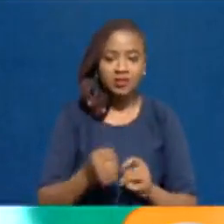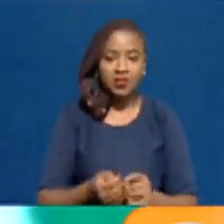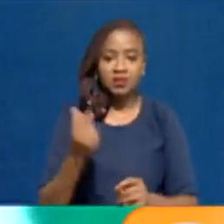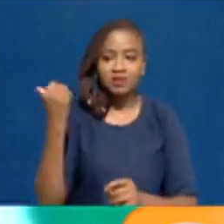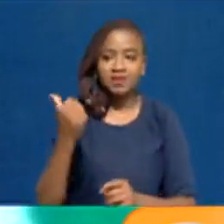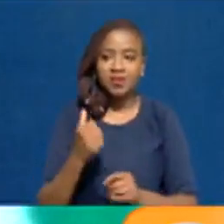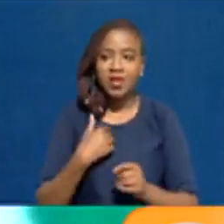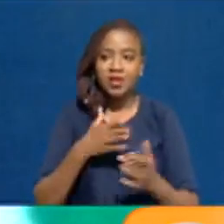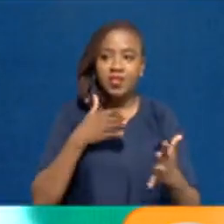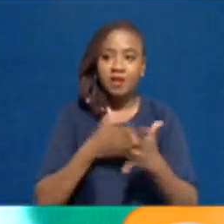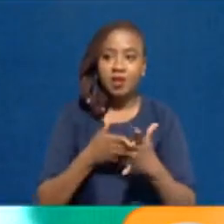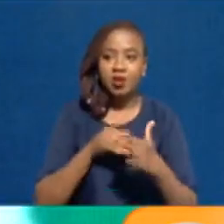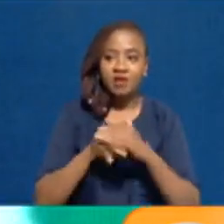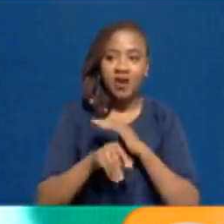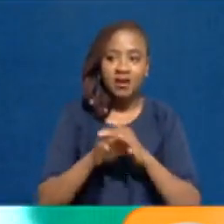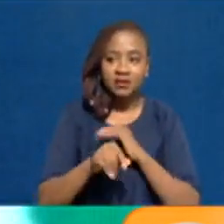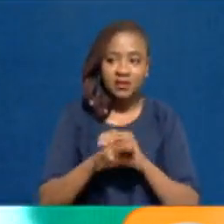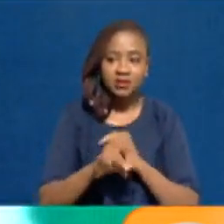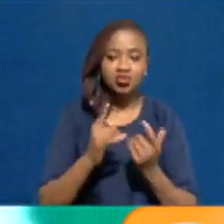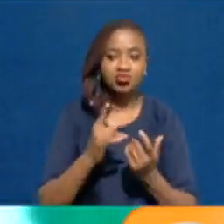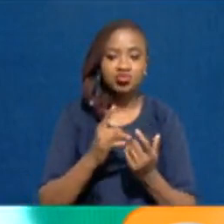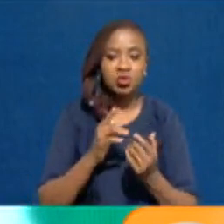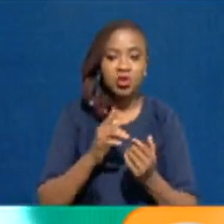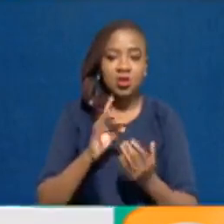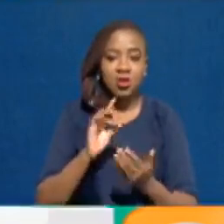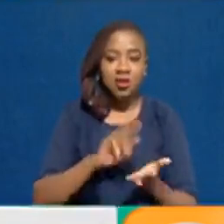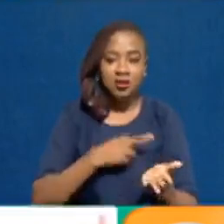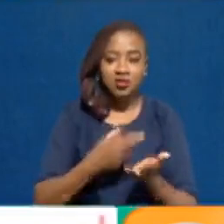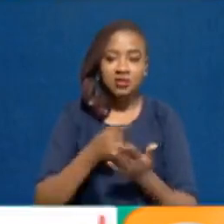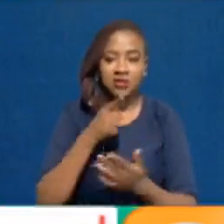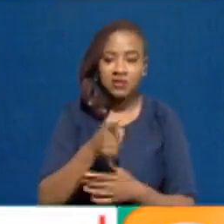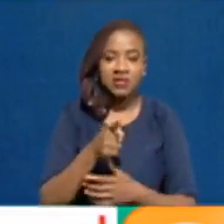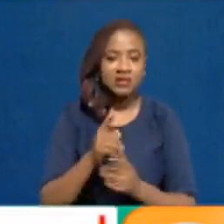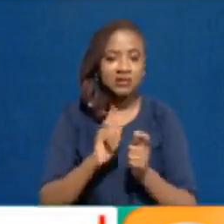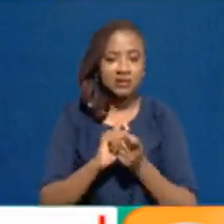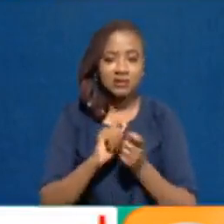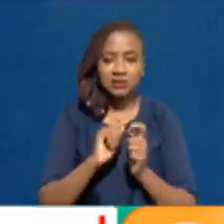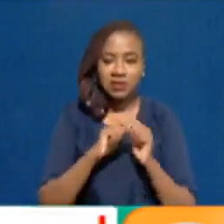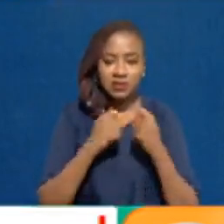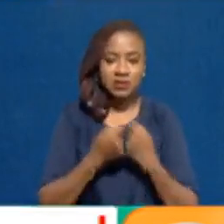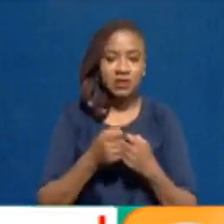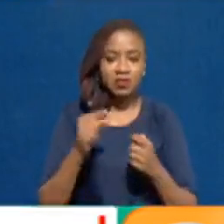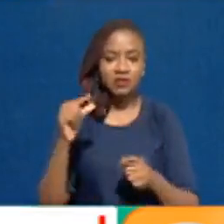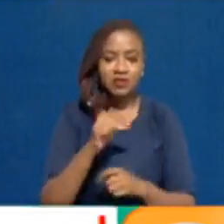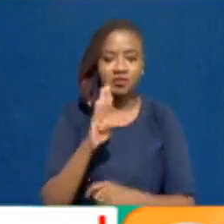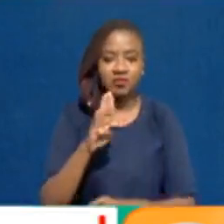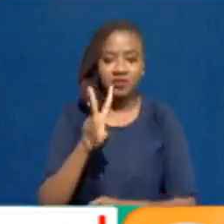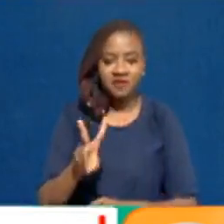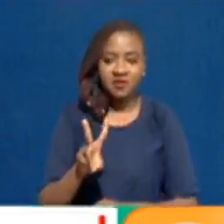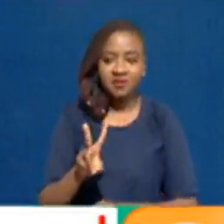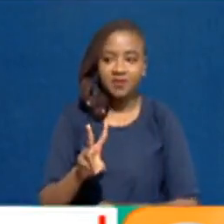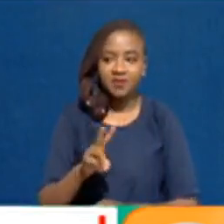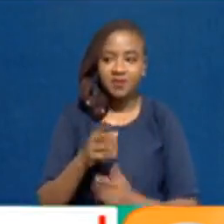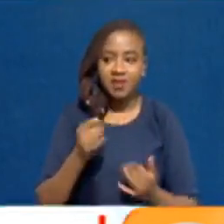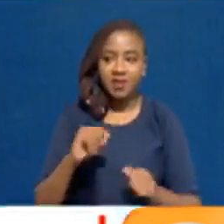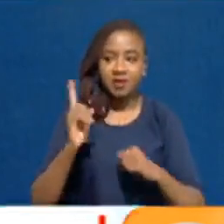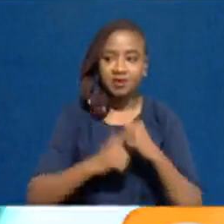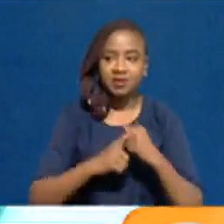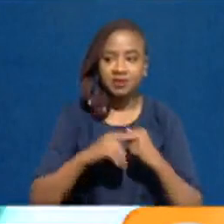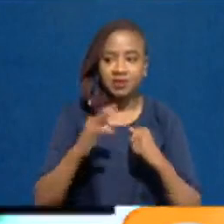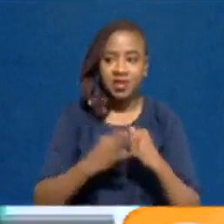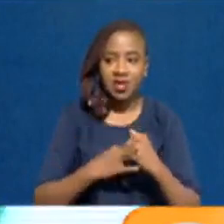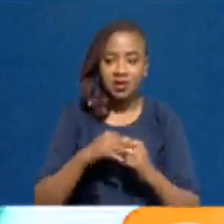resources, especially financial resources, was the most prevalent form of gender-based violence at 68.3%.